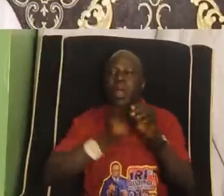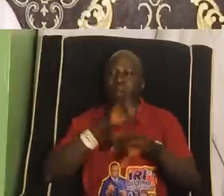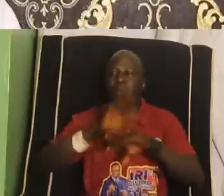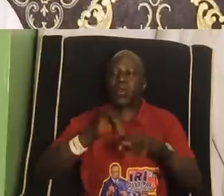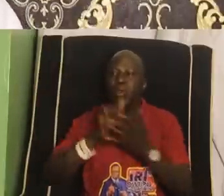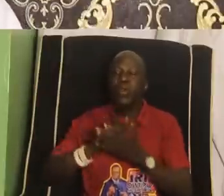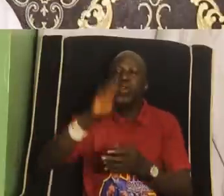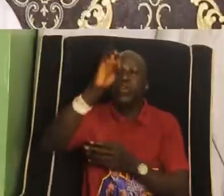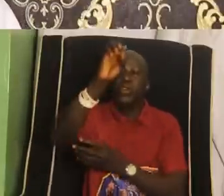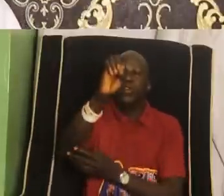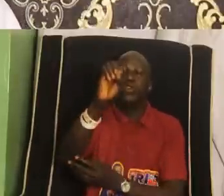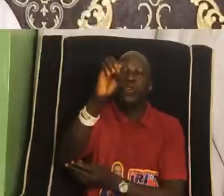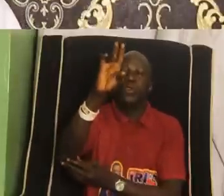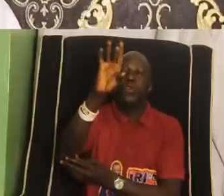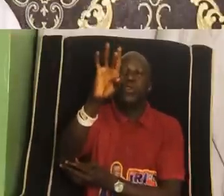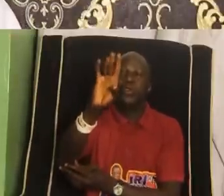call